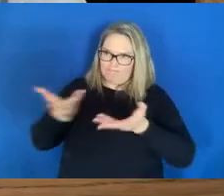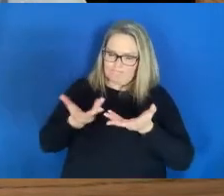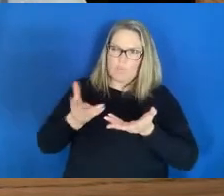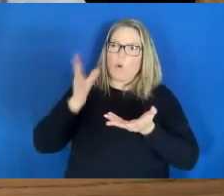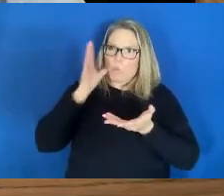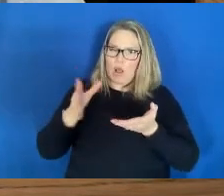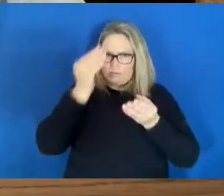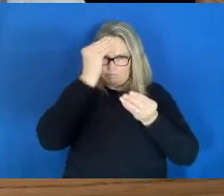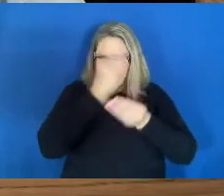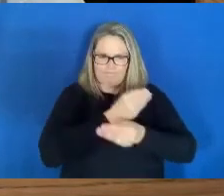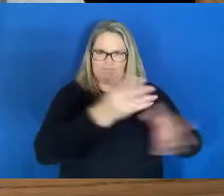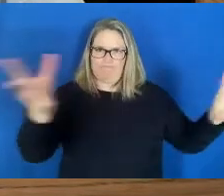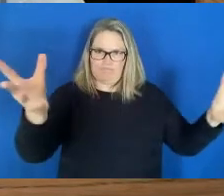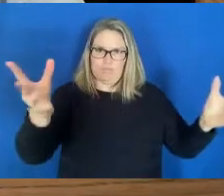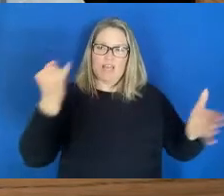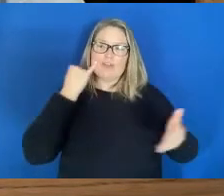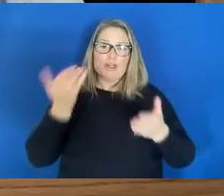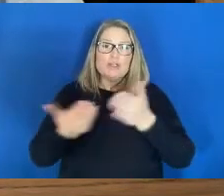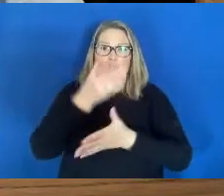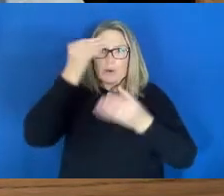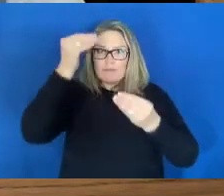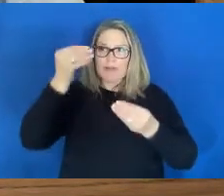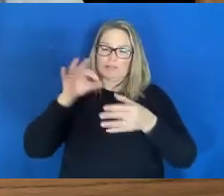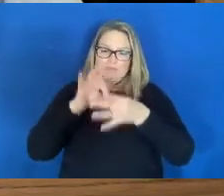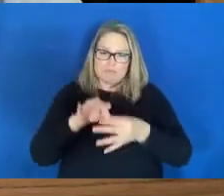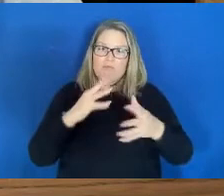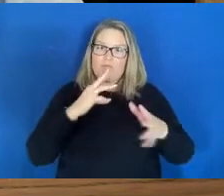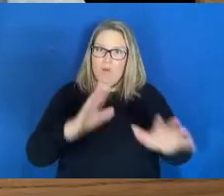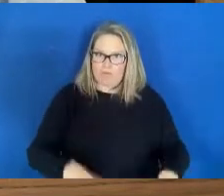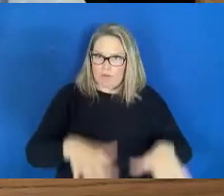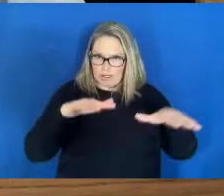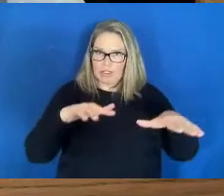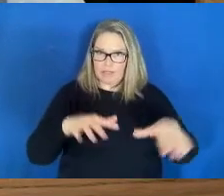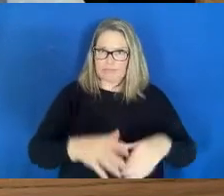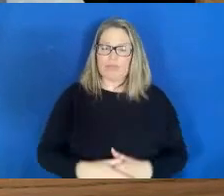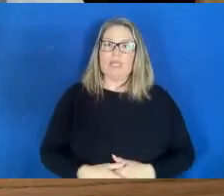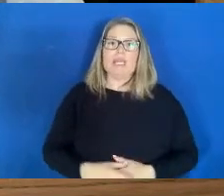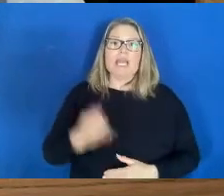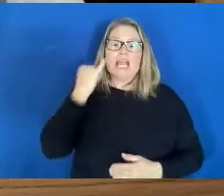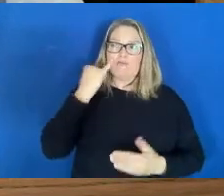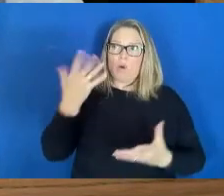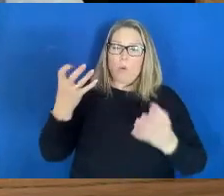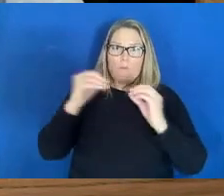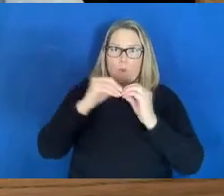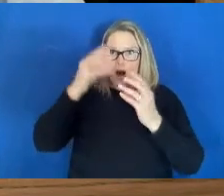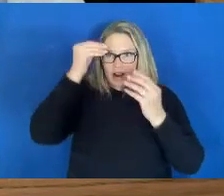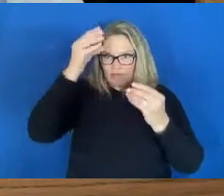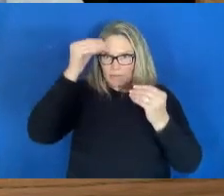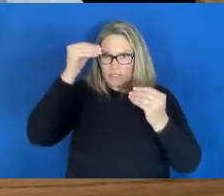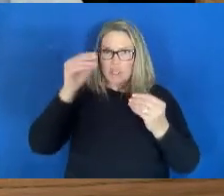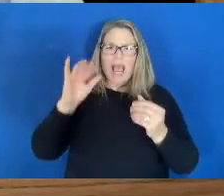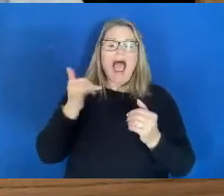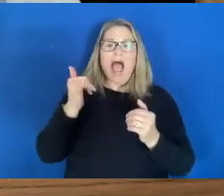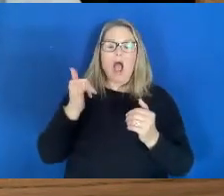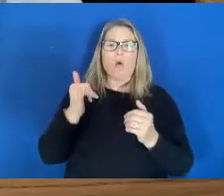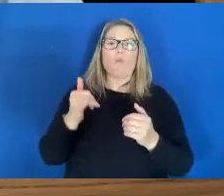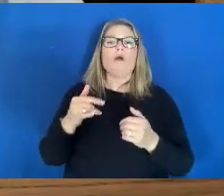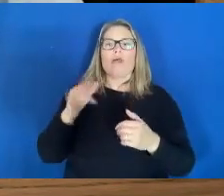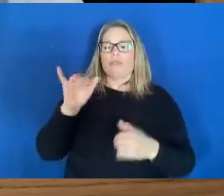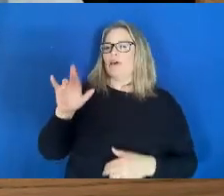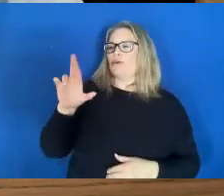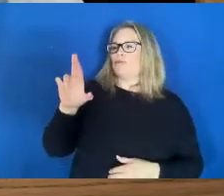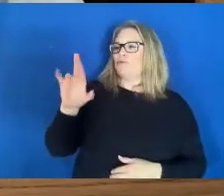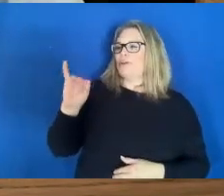public as soon as new information becomes available. If you would like to stay informed, the best way to do so is through the Riverwatch